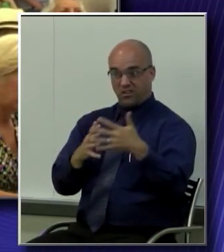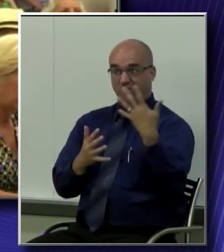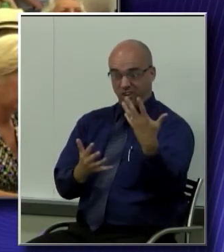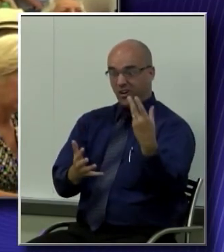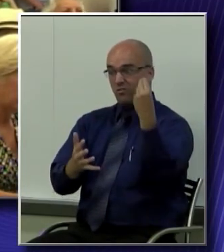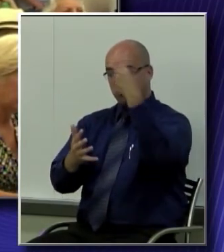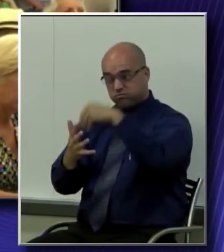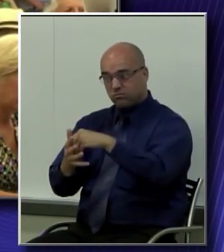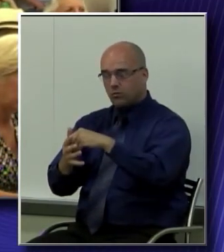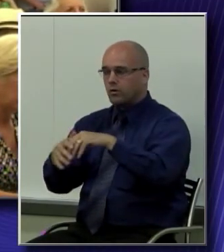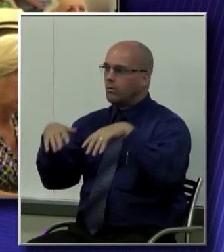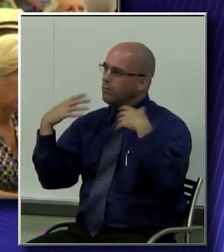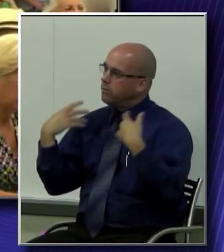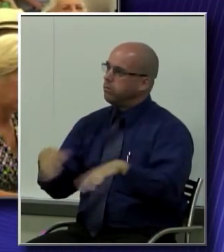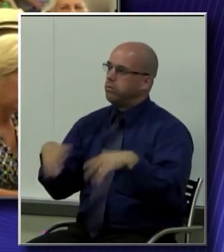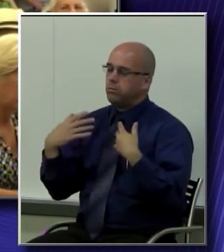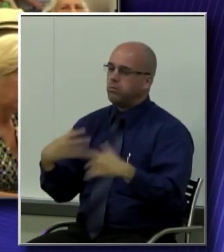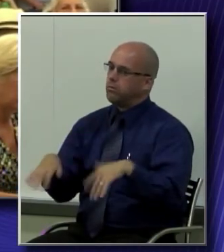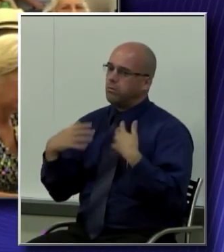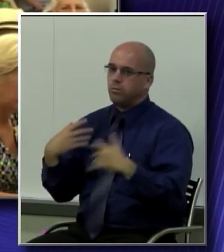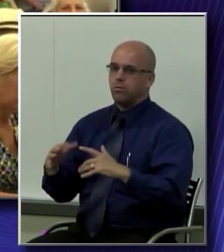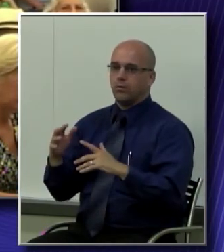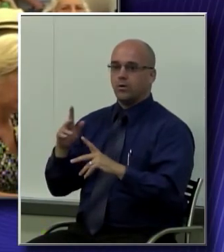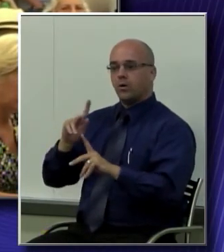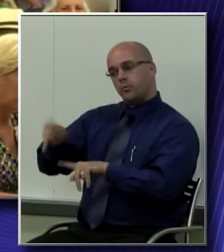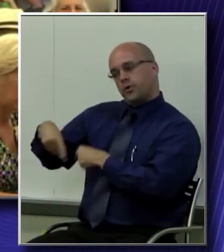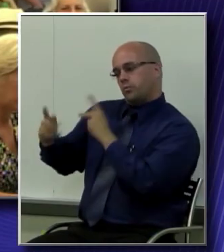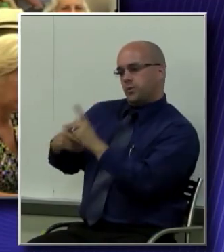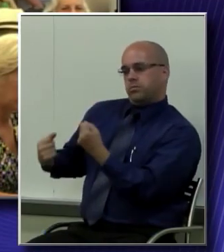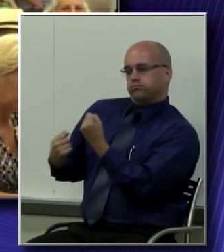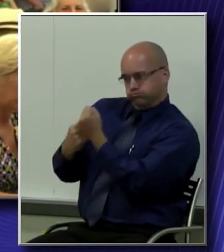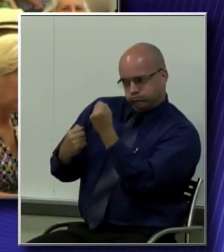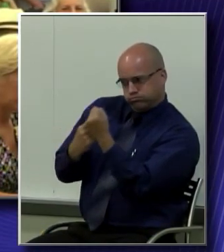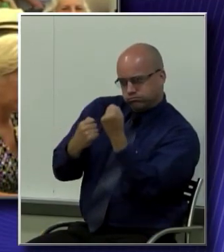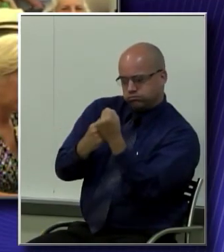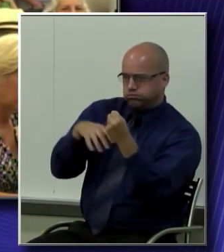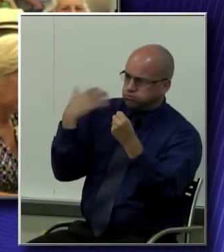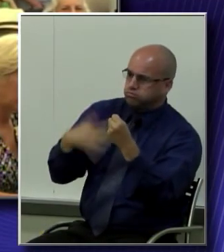legacy for whoever did that, and we could name several people.